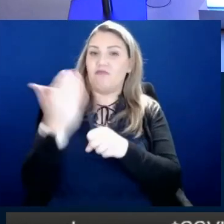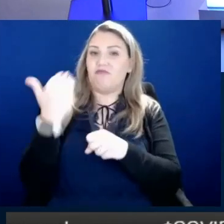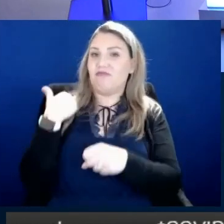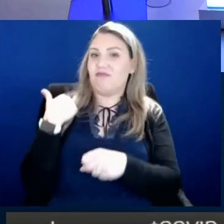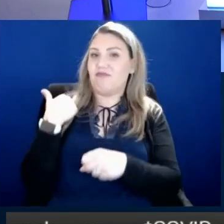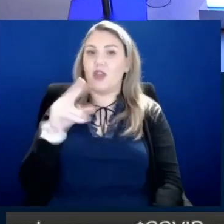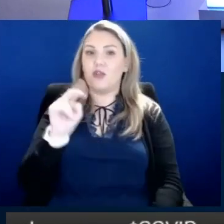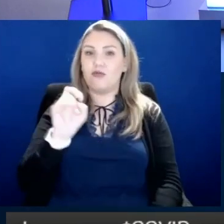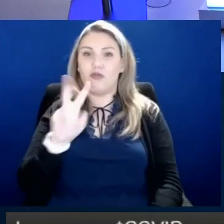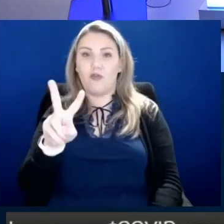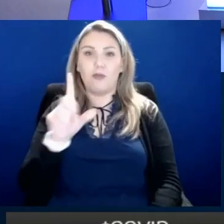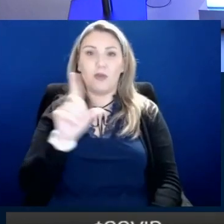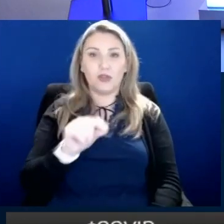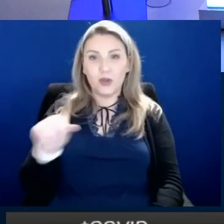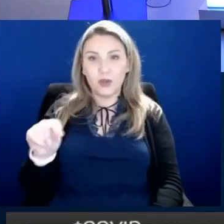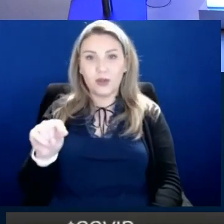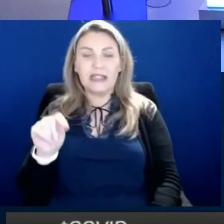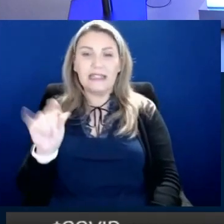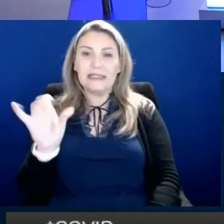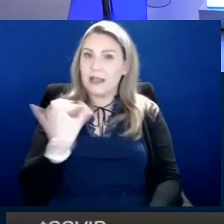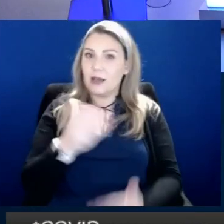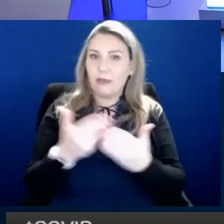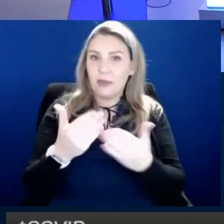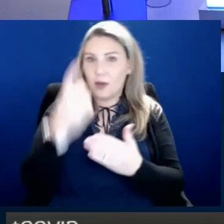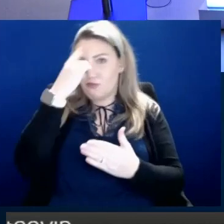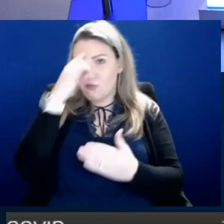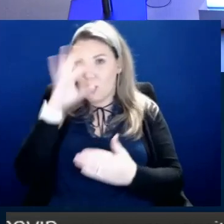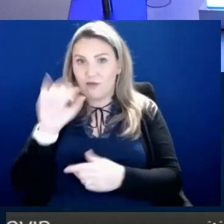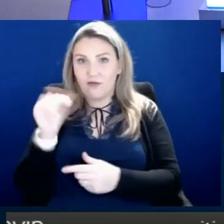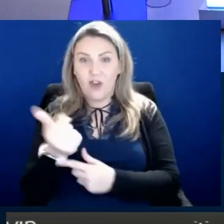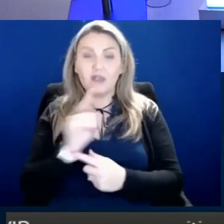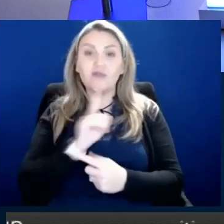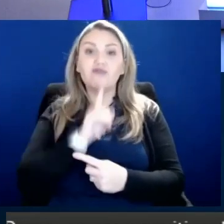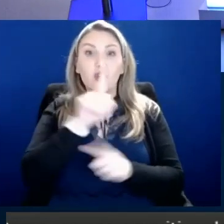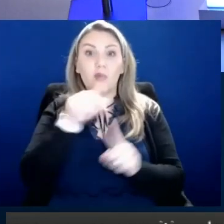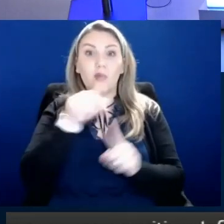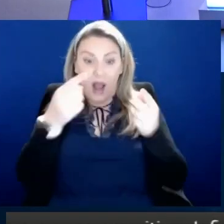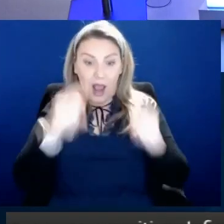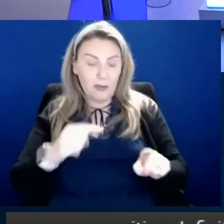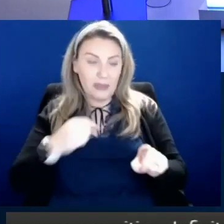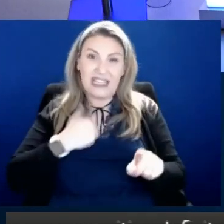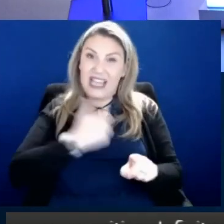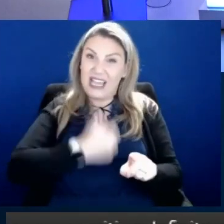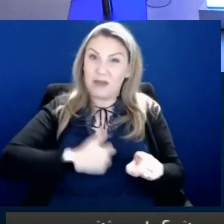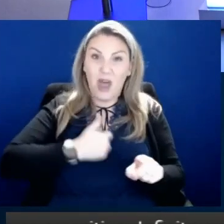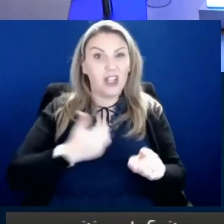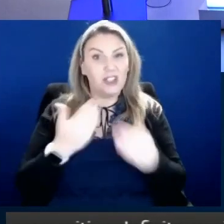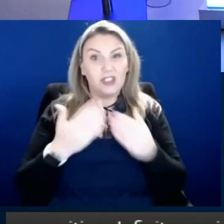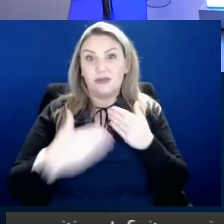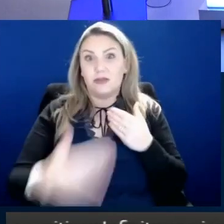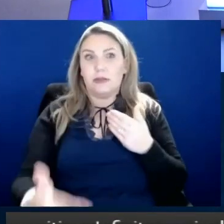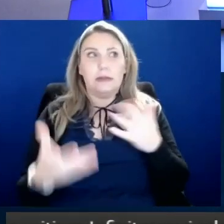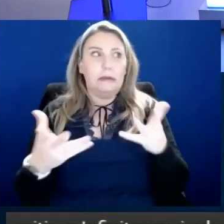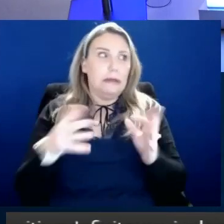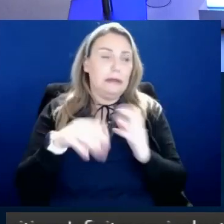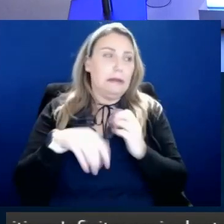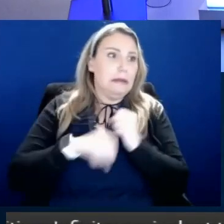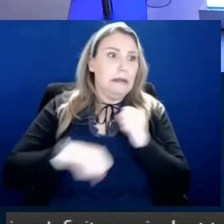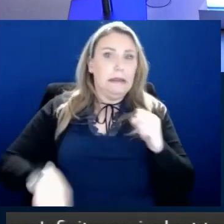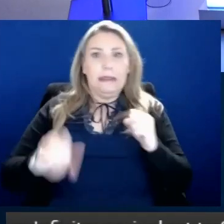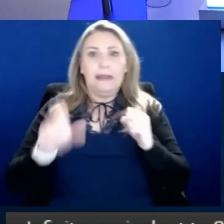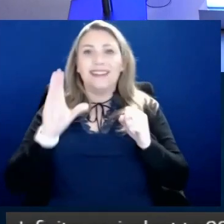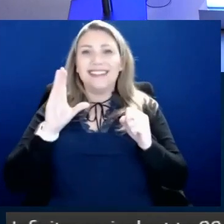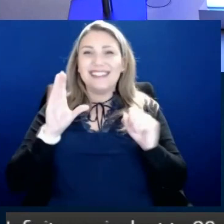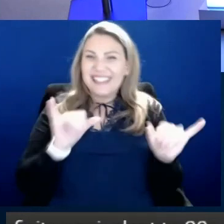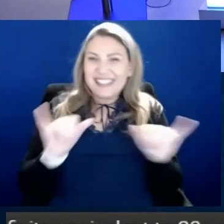same thing. Brain fog is real, and when it happens, I just apologize and go on and on and on. Very similar to what we've heard